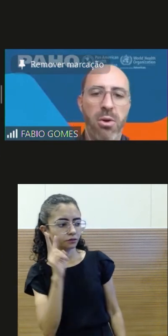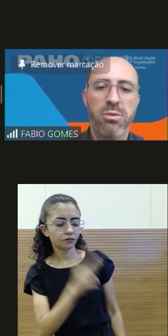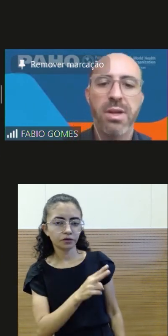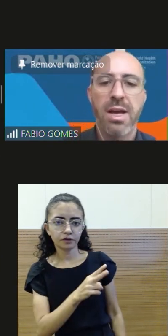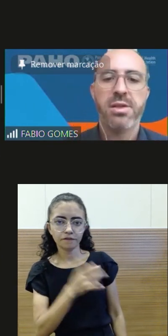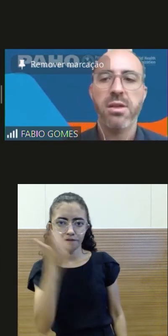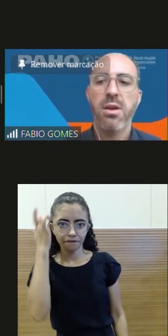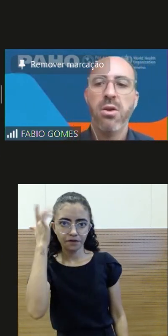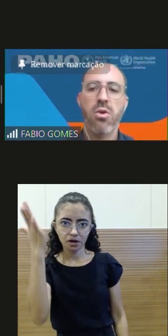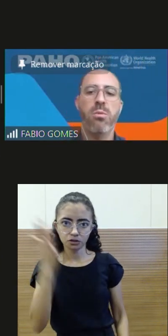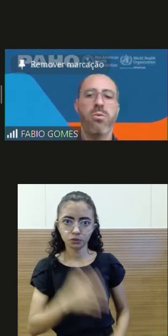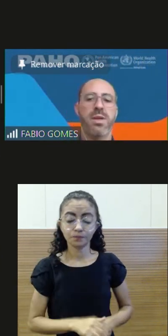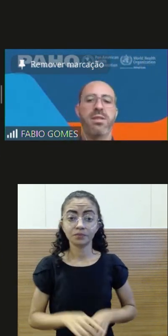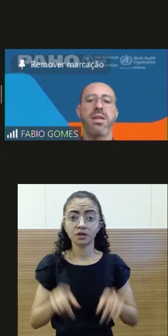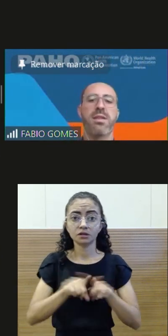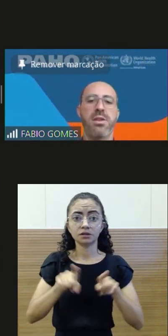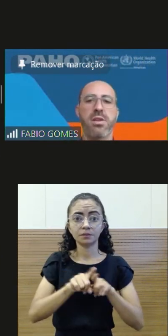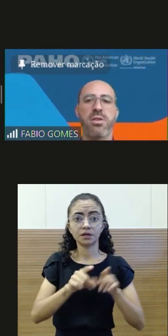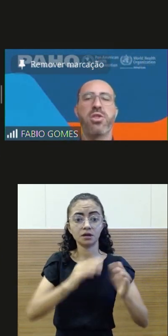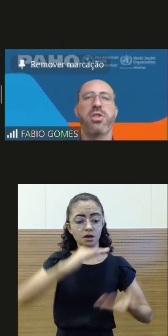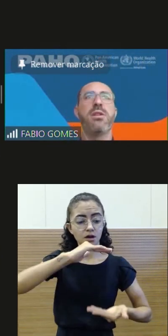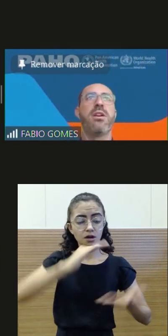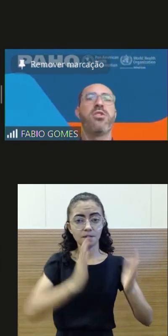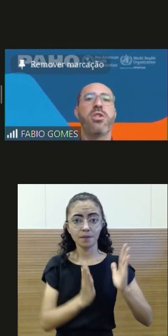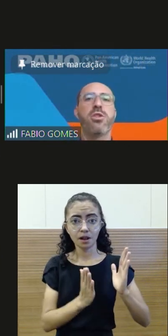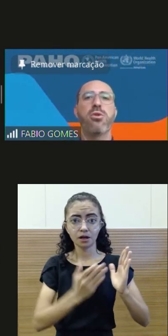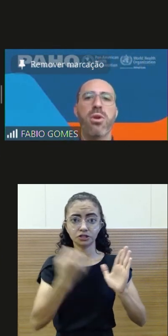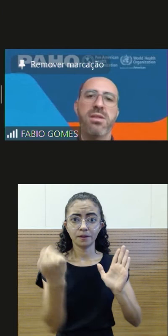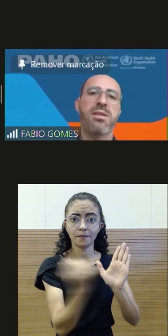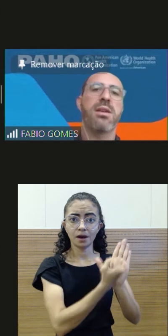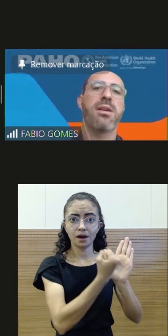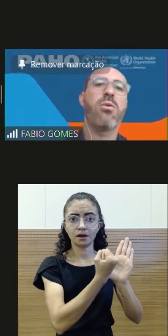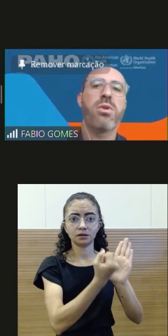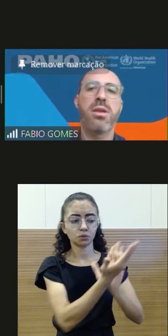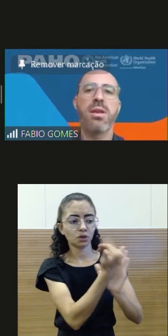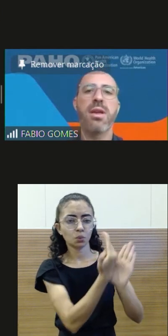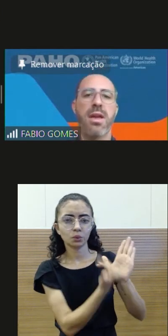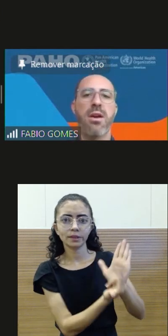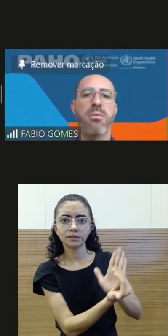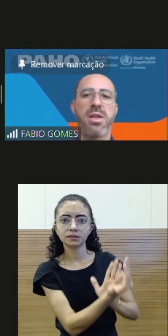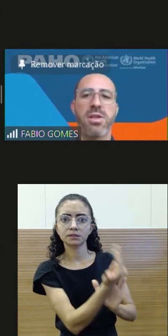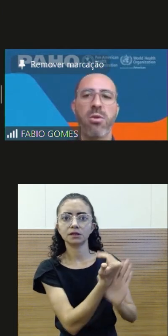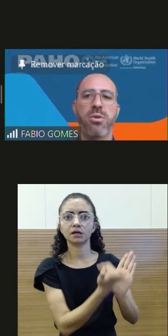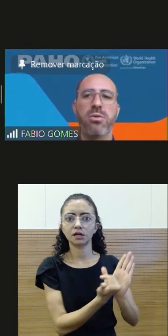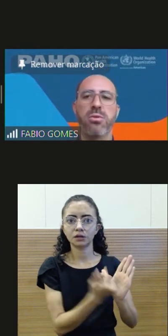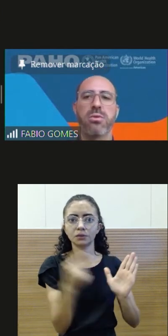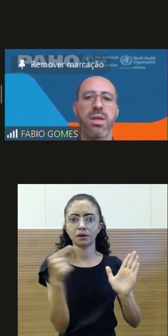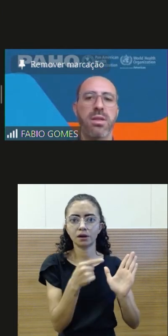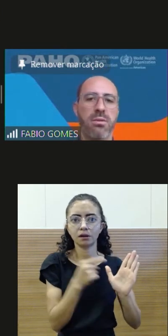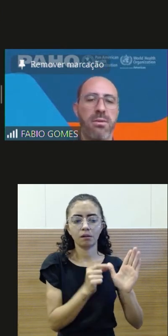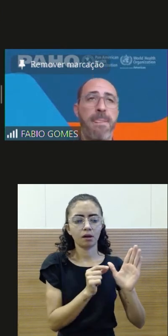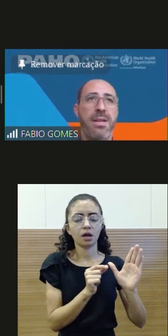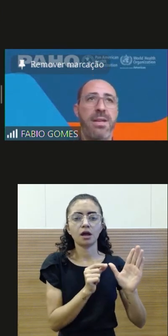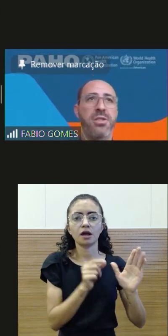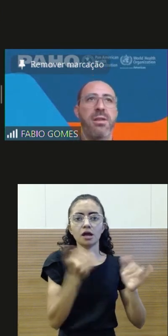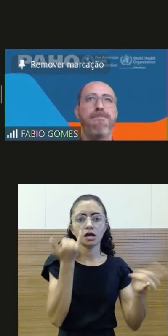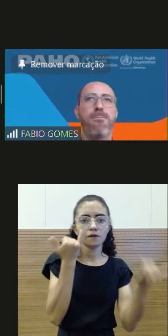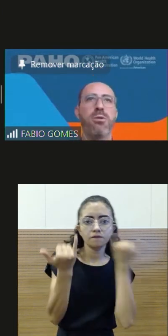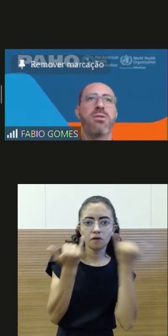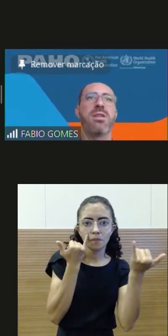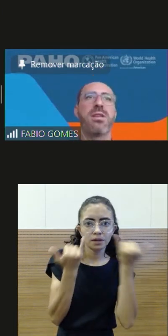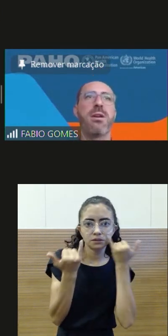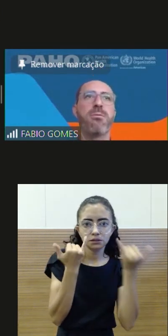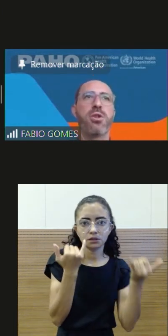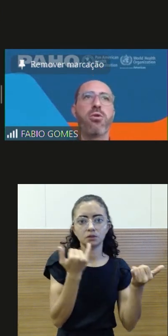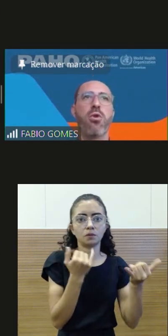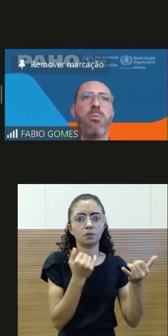ever present everywhere you go, and the labeling itself as a strategy of distorting of what